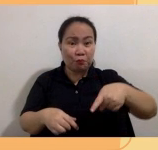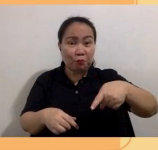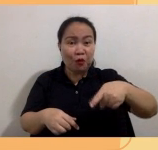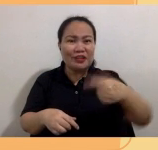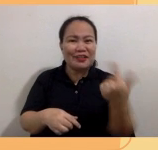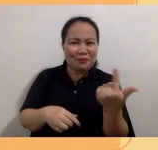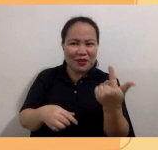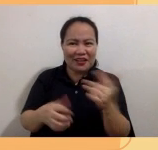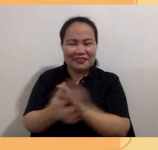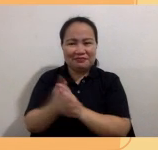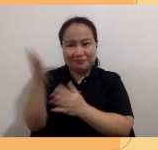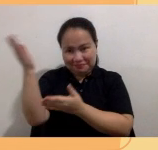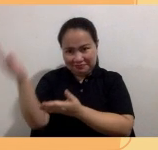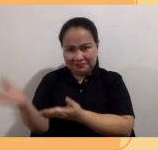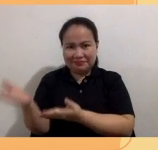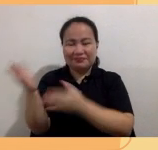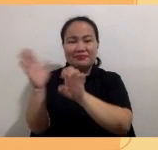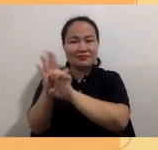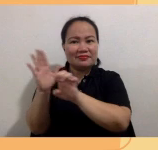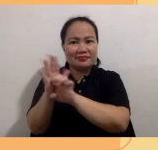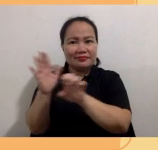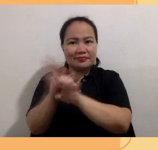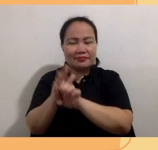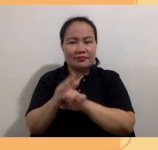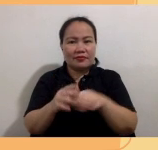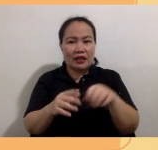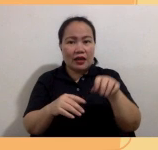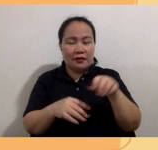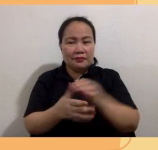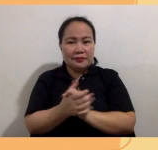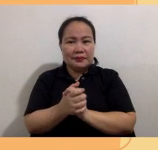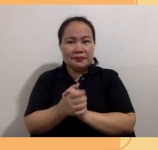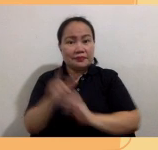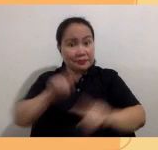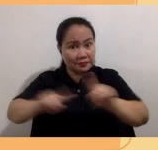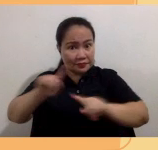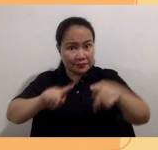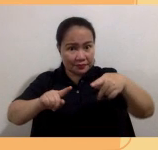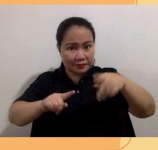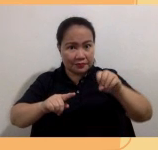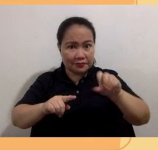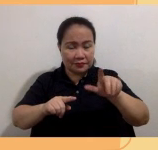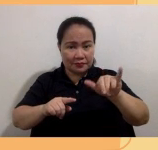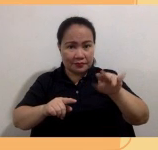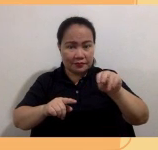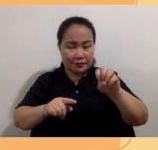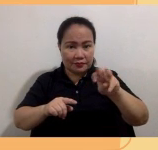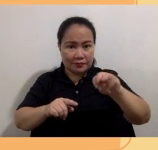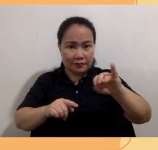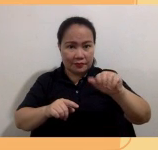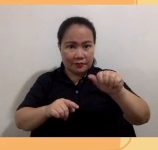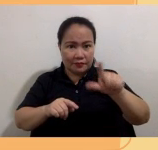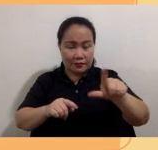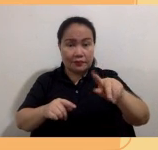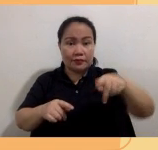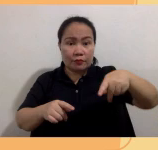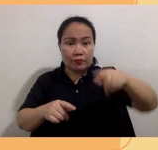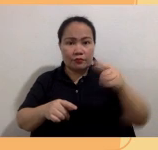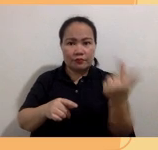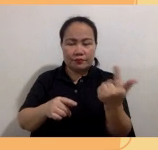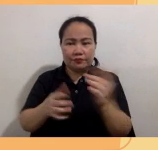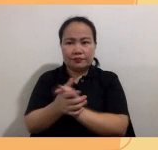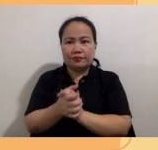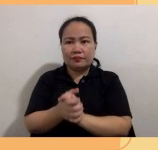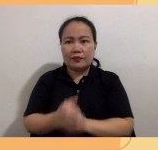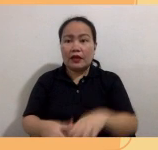over x squared plus 9, x squared plus 2x minus 35 all over 3x plus 4. Now, remember